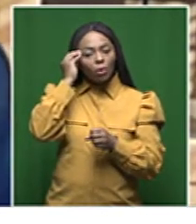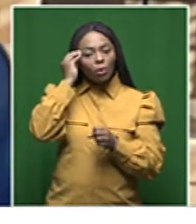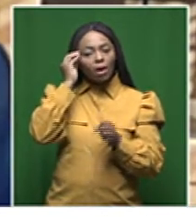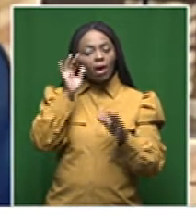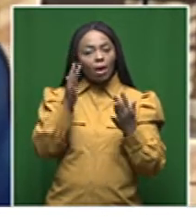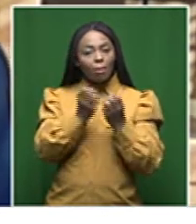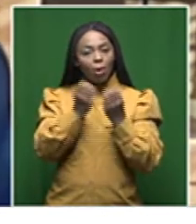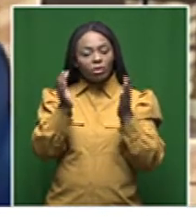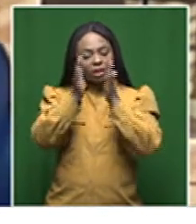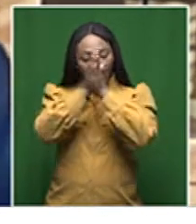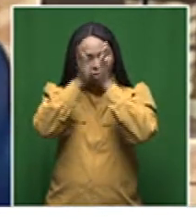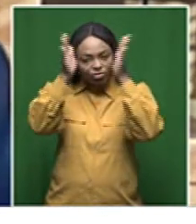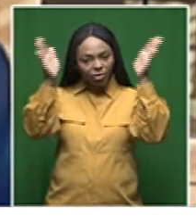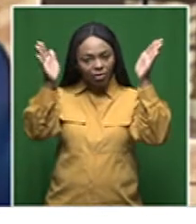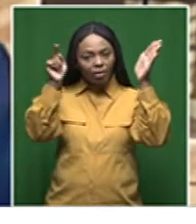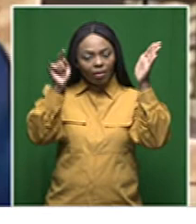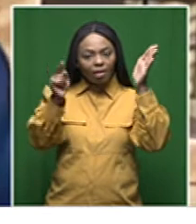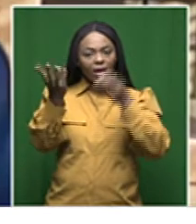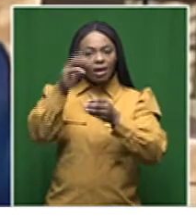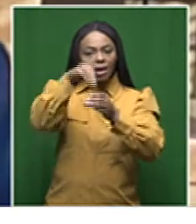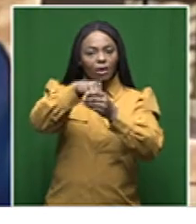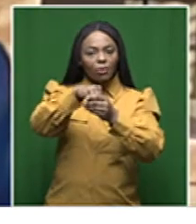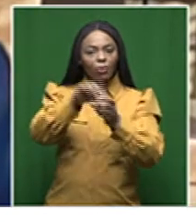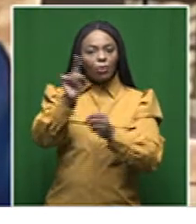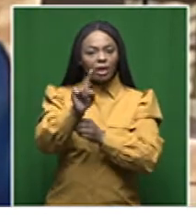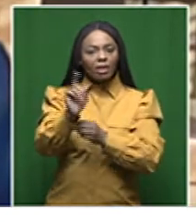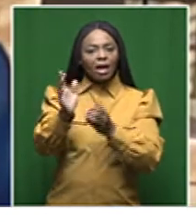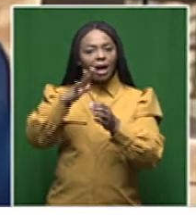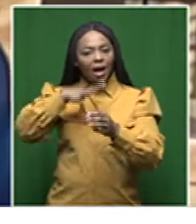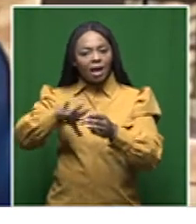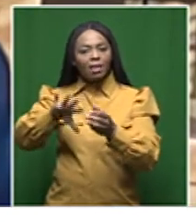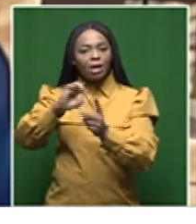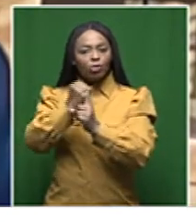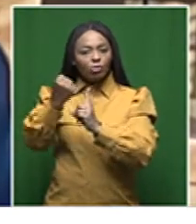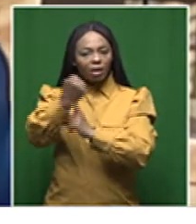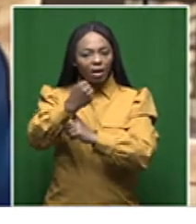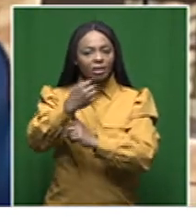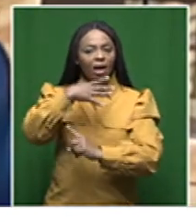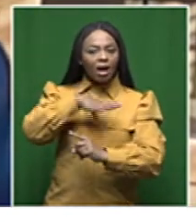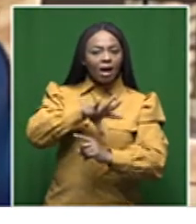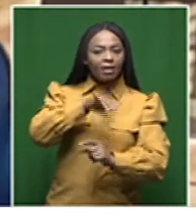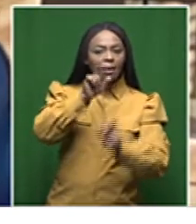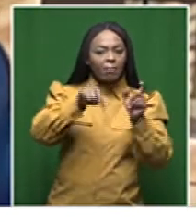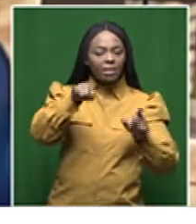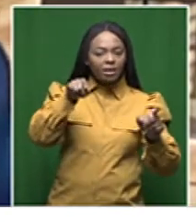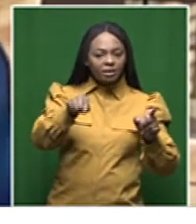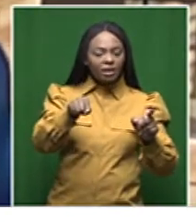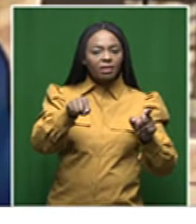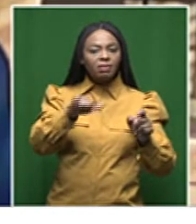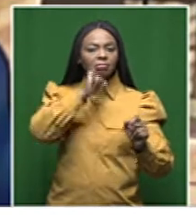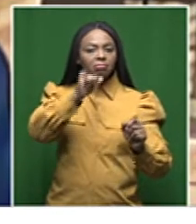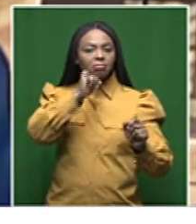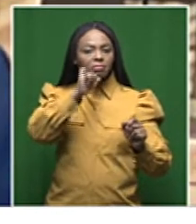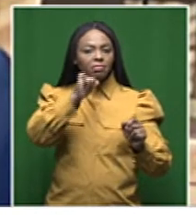in general might actually include other society or other persons, despite